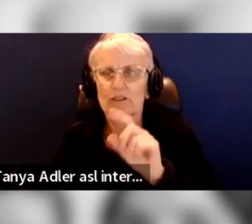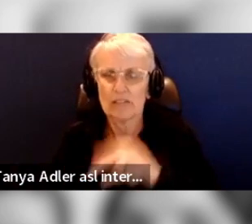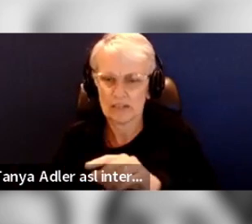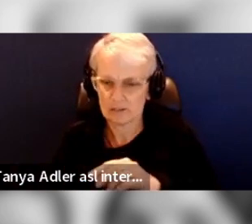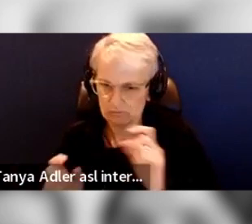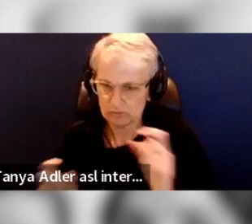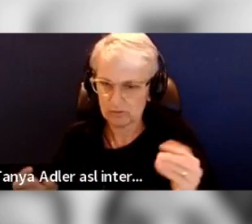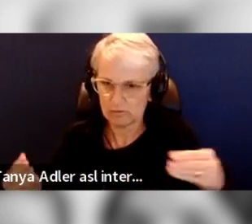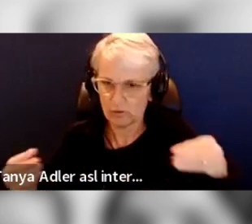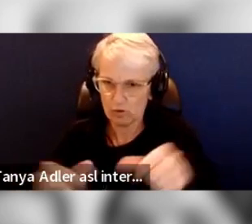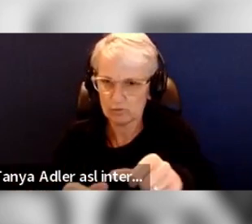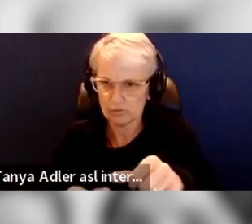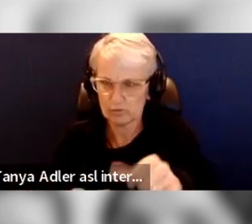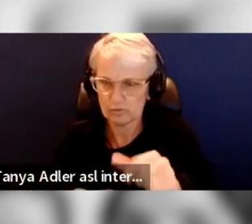amount?